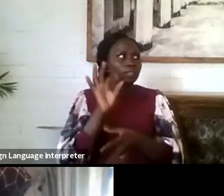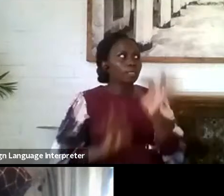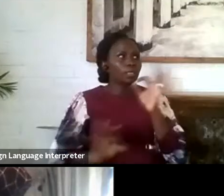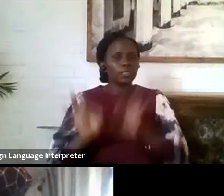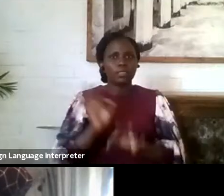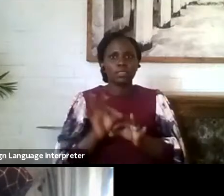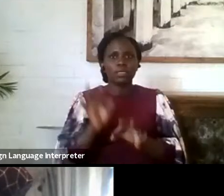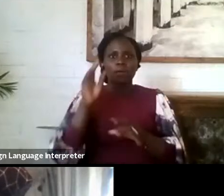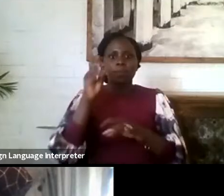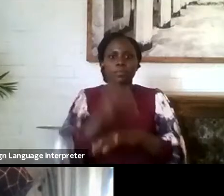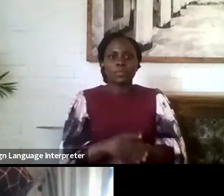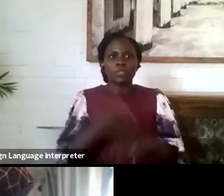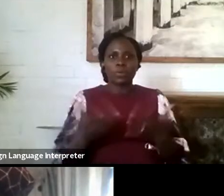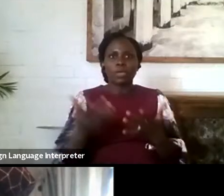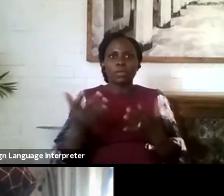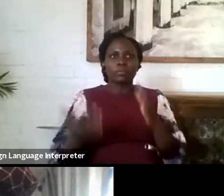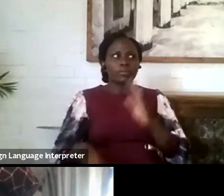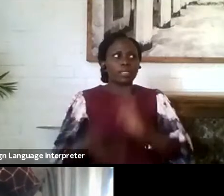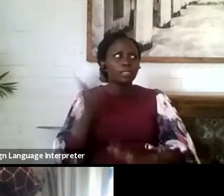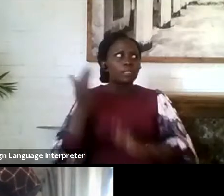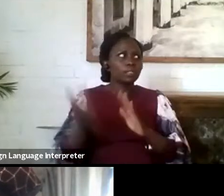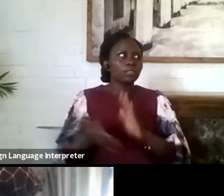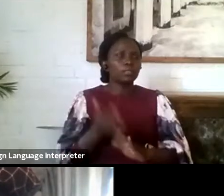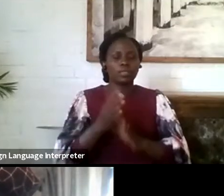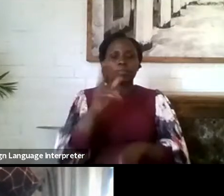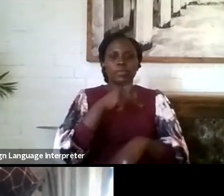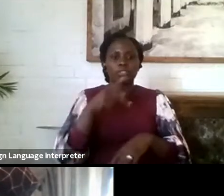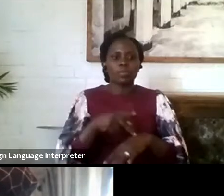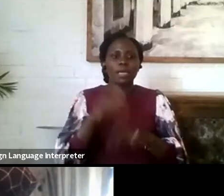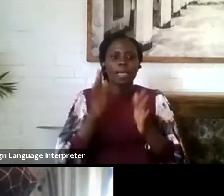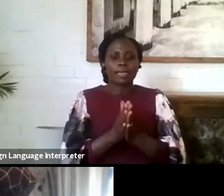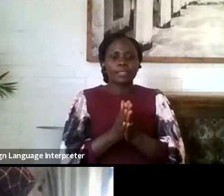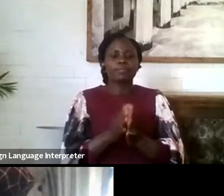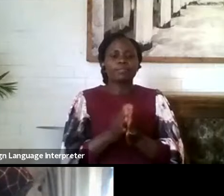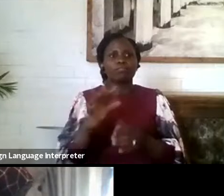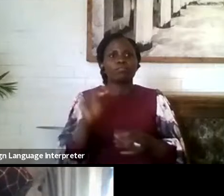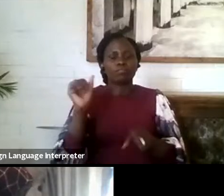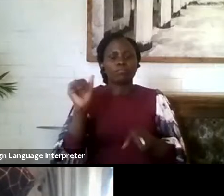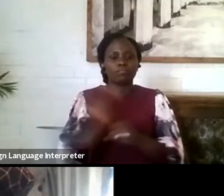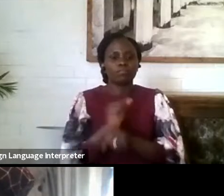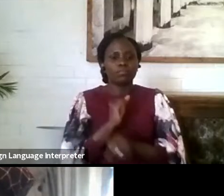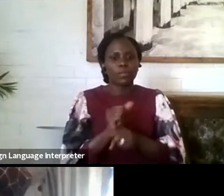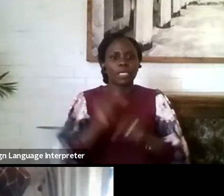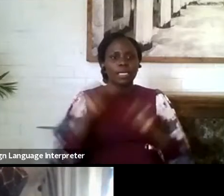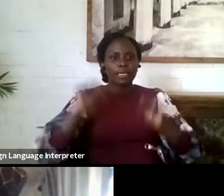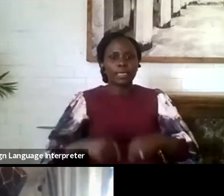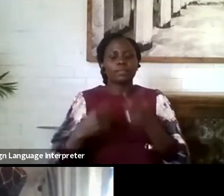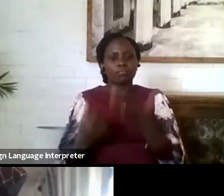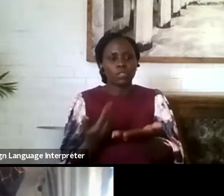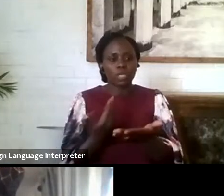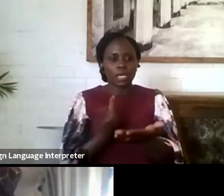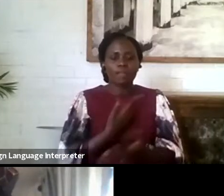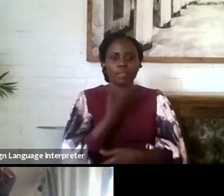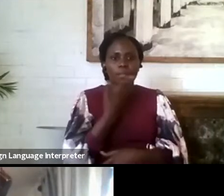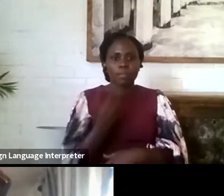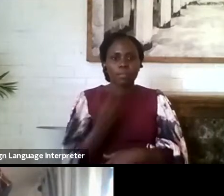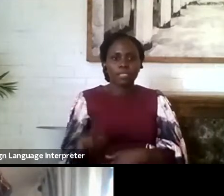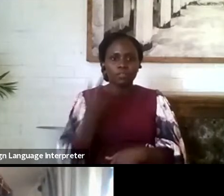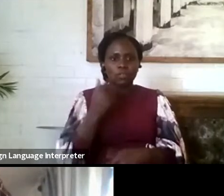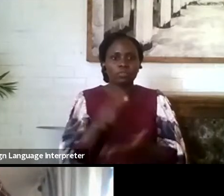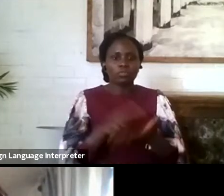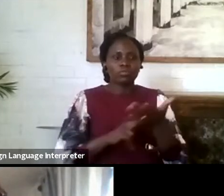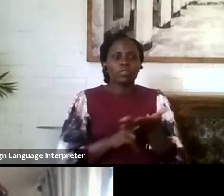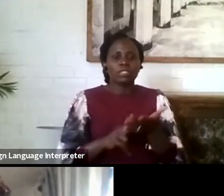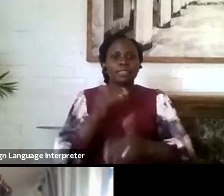principles, as well as regional and global corporations that take the best from existing systems to promote